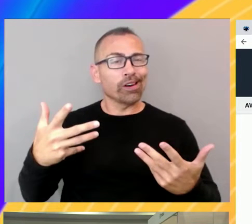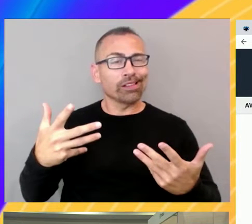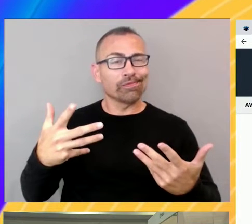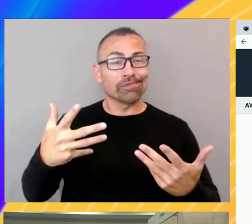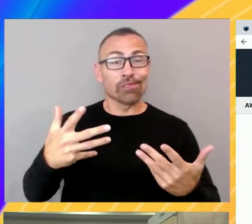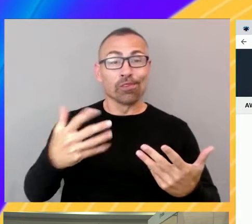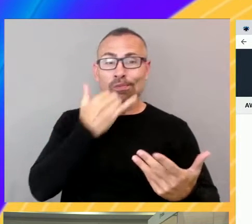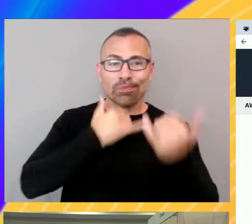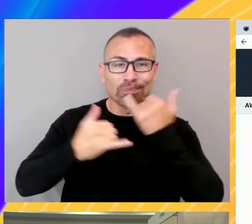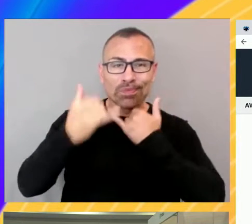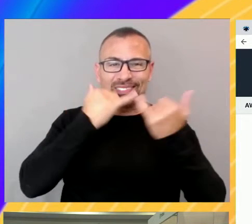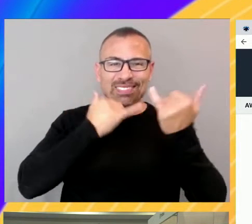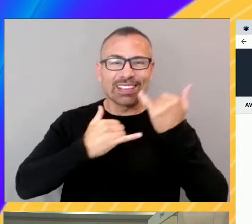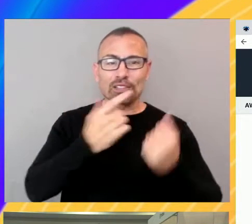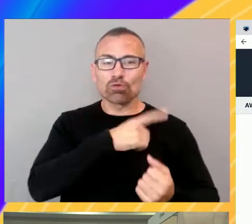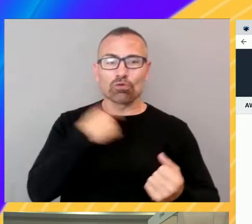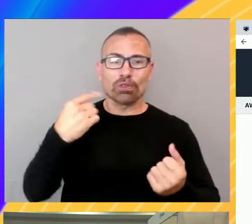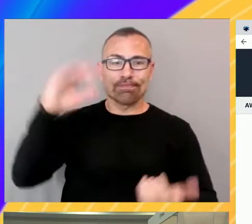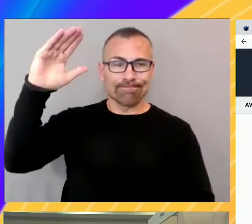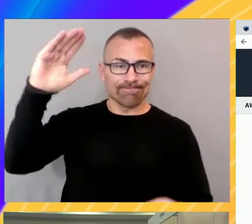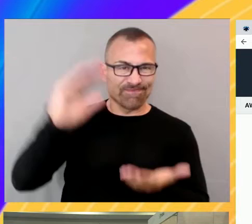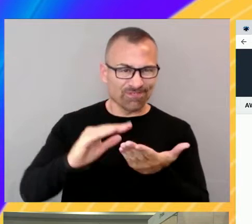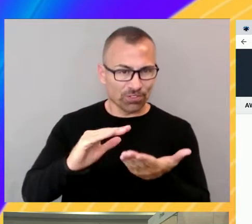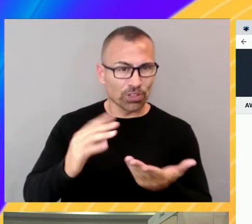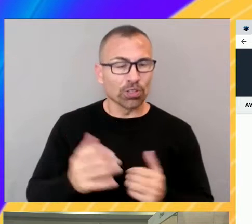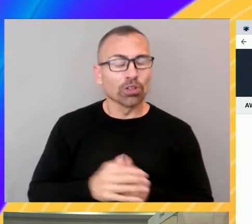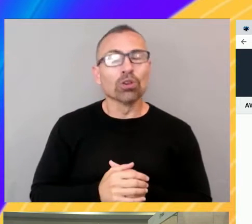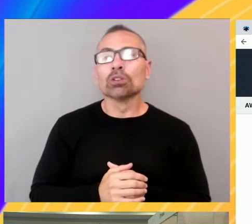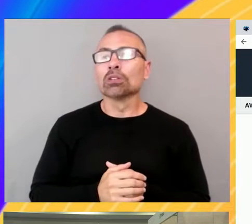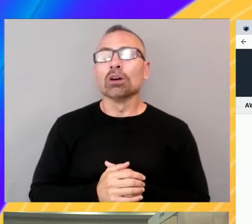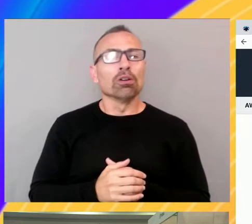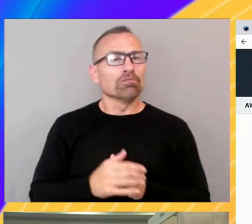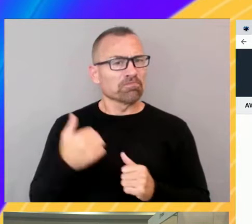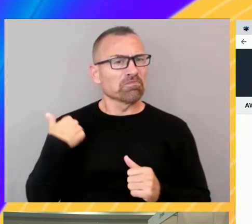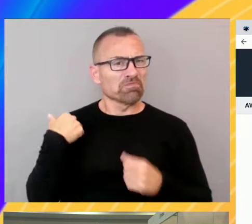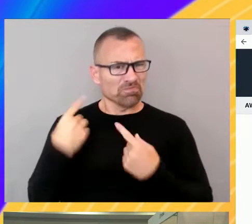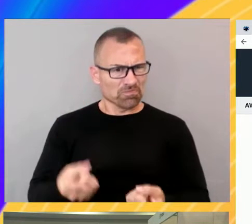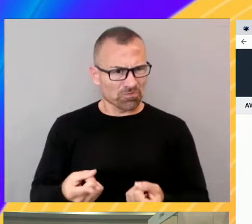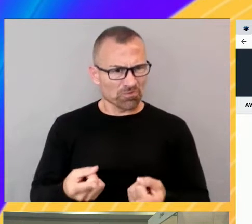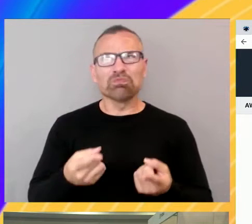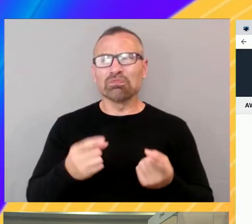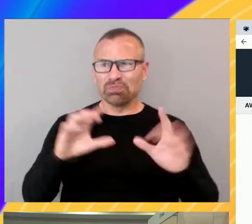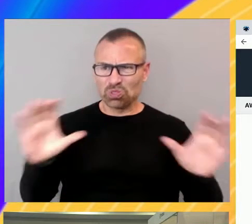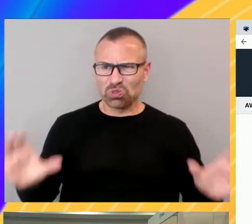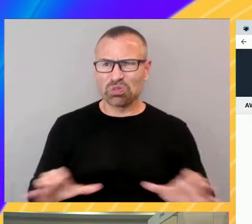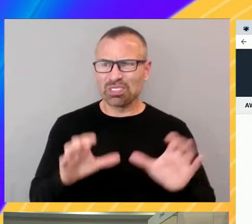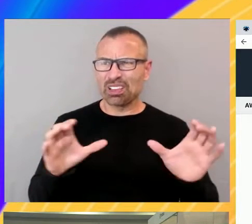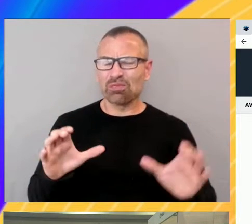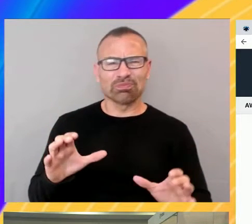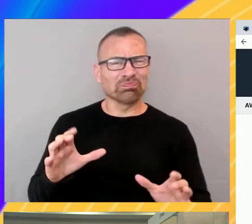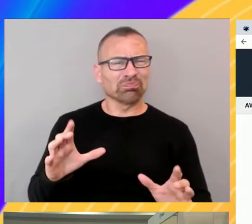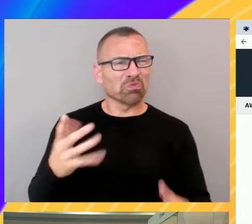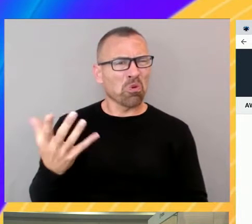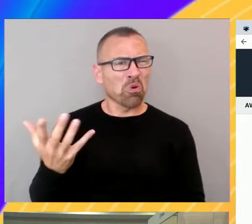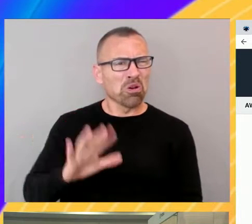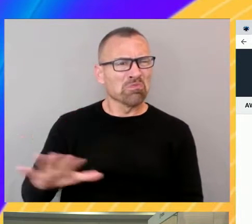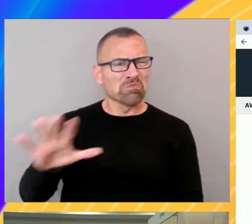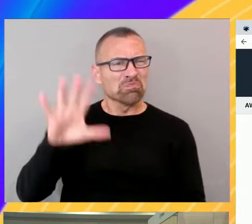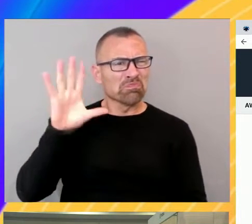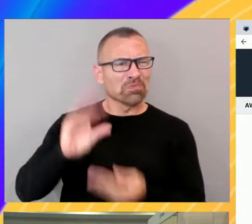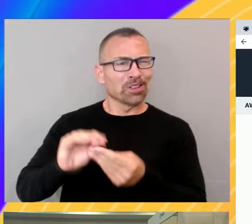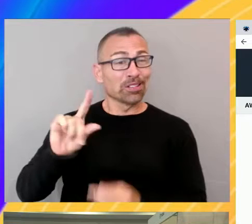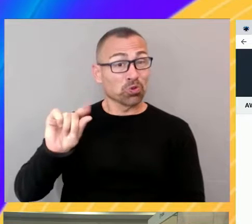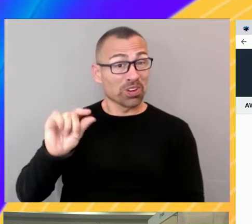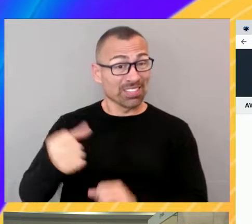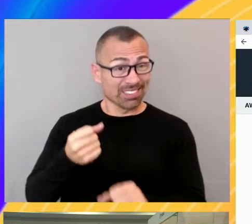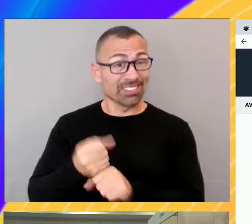resilience issue. And you know, we've been doing this for a long time, like over 20 years, if you count like Amazon as a whole. And we've learned